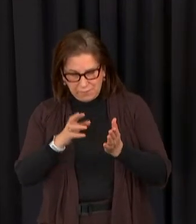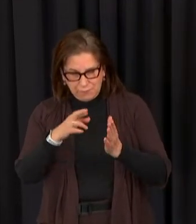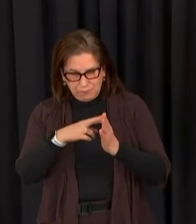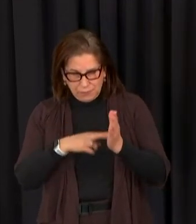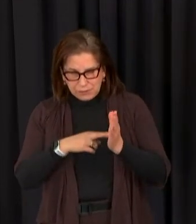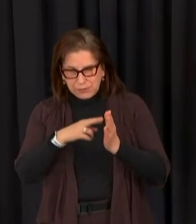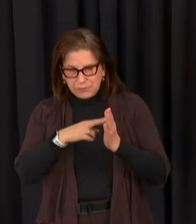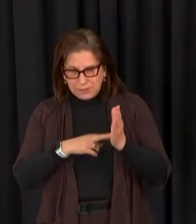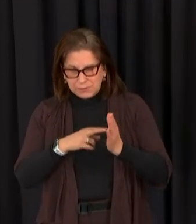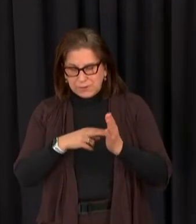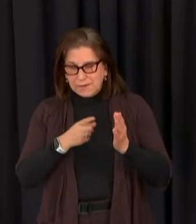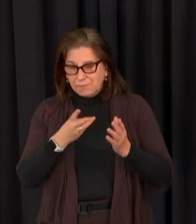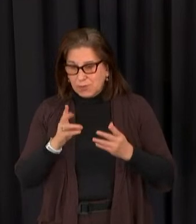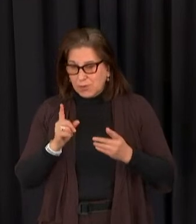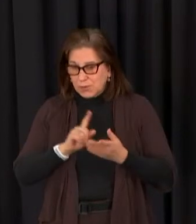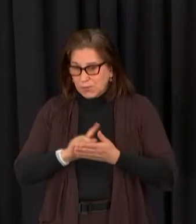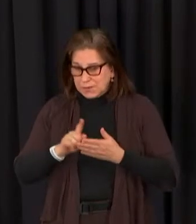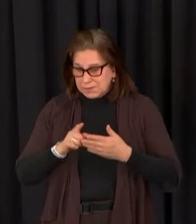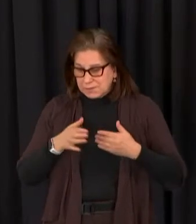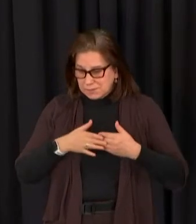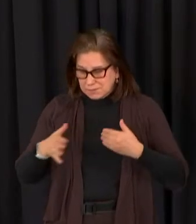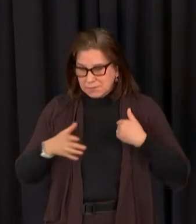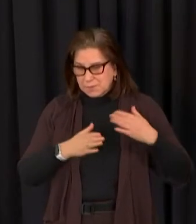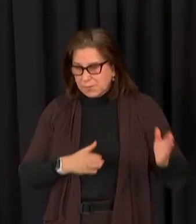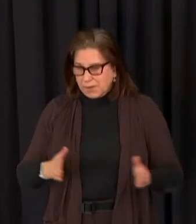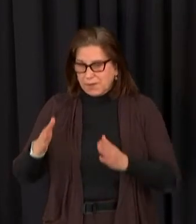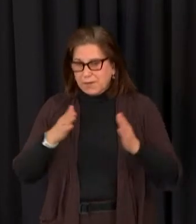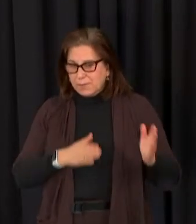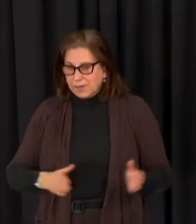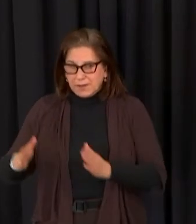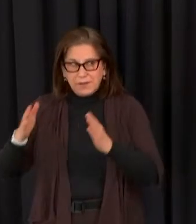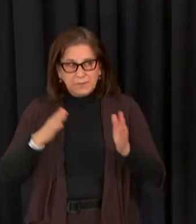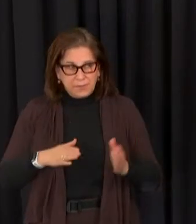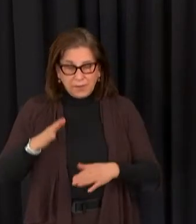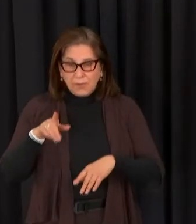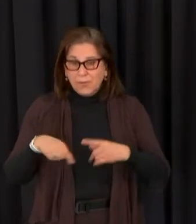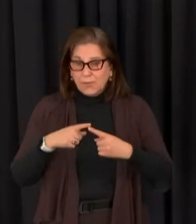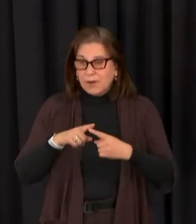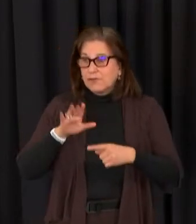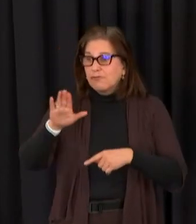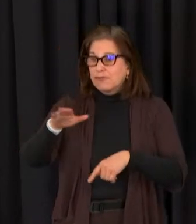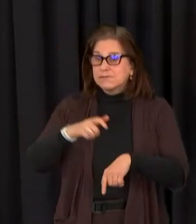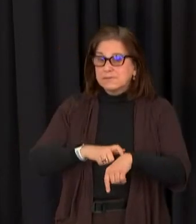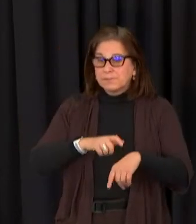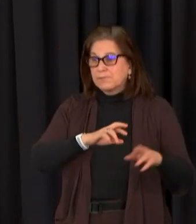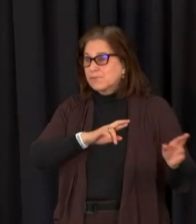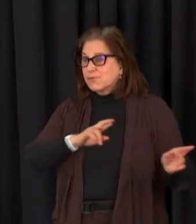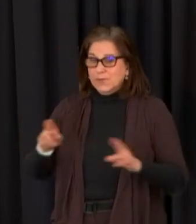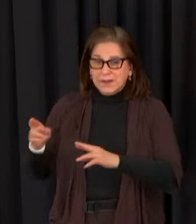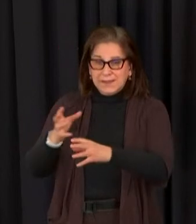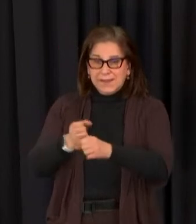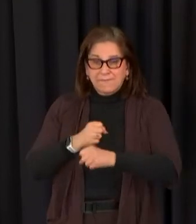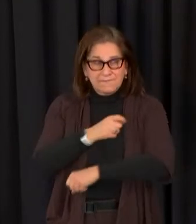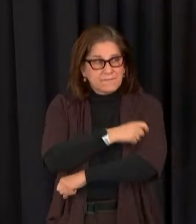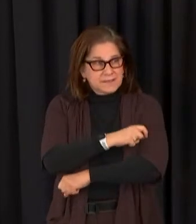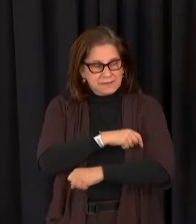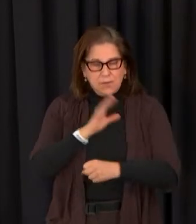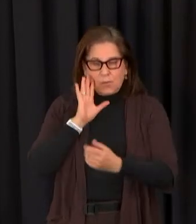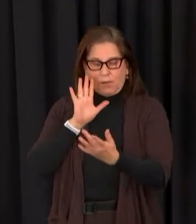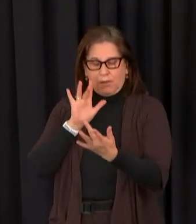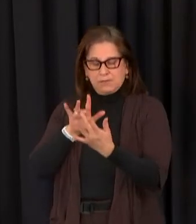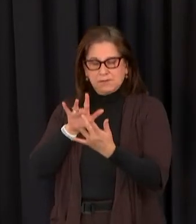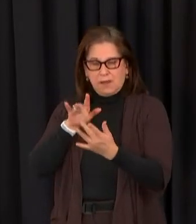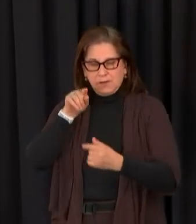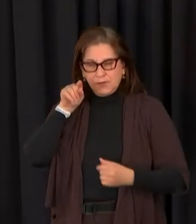weeks and months. So we will have your information. We will be able to assign it according to